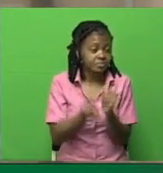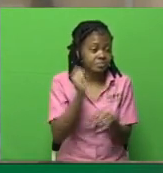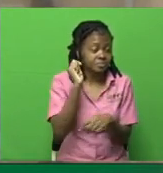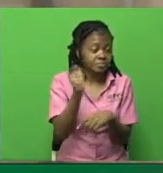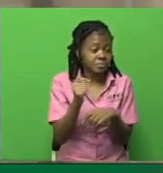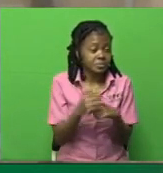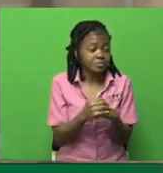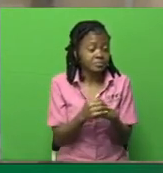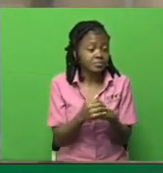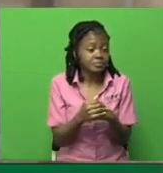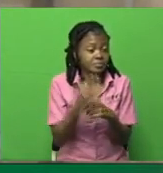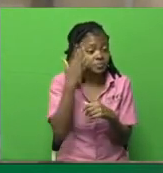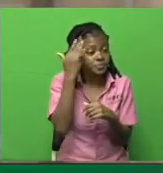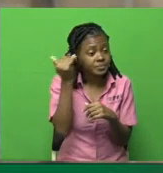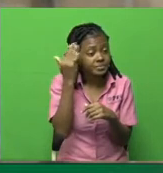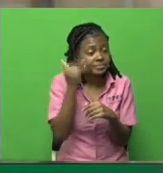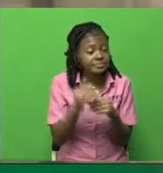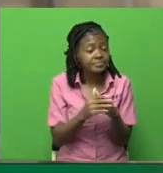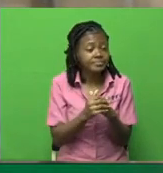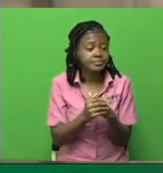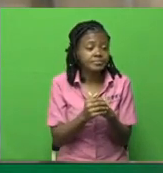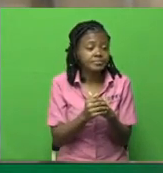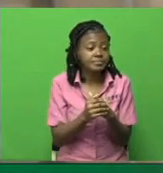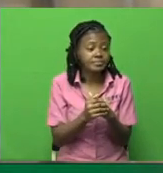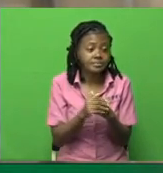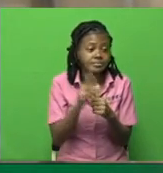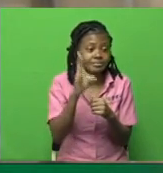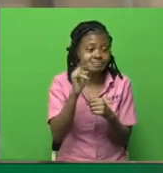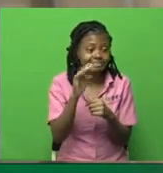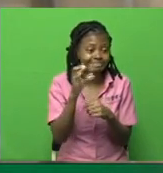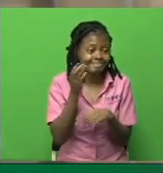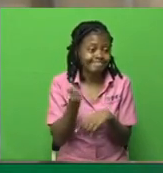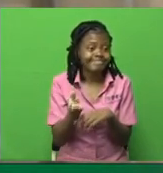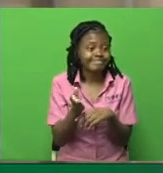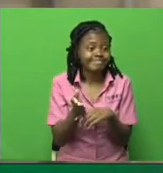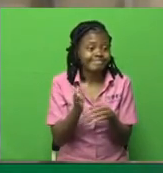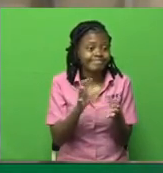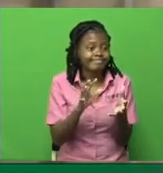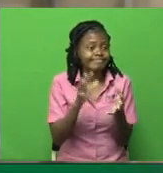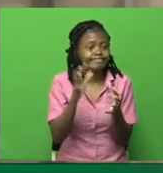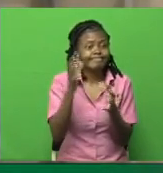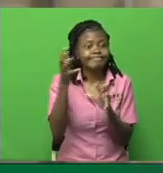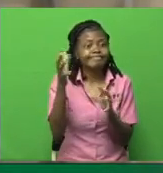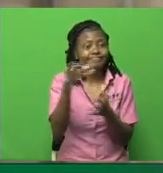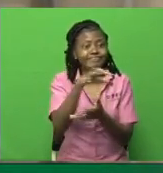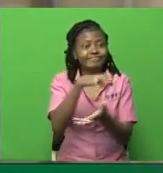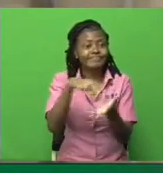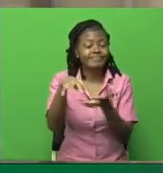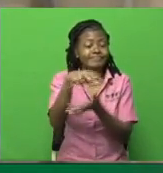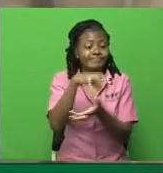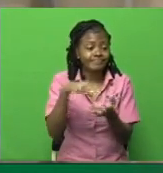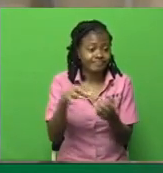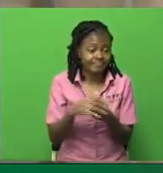because the alternative to the pnm remains chaos and confusion